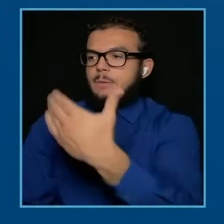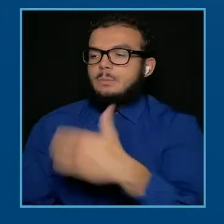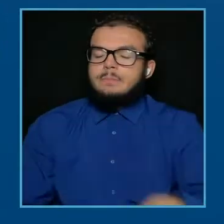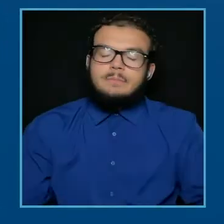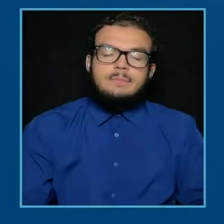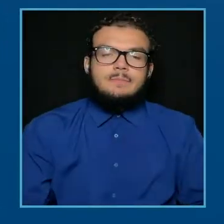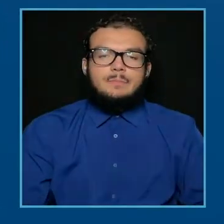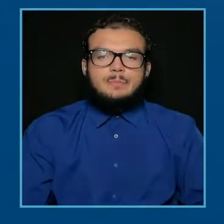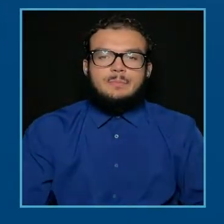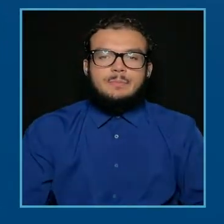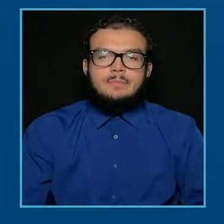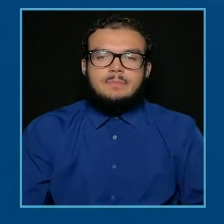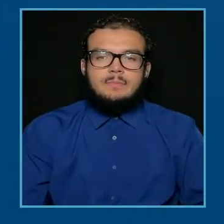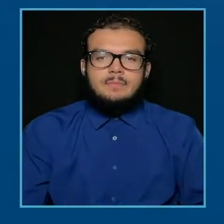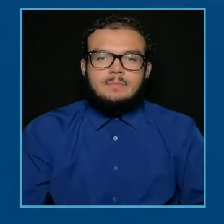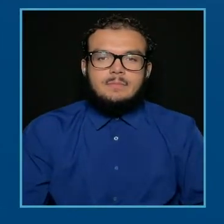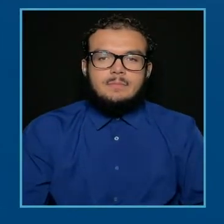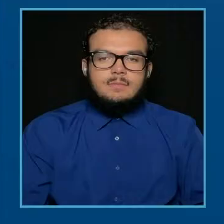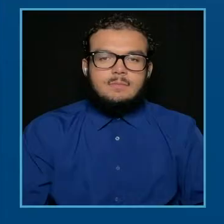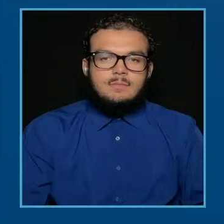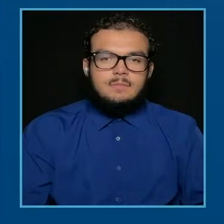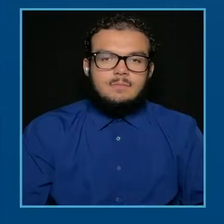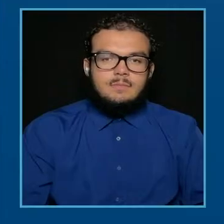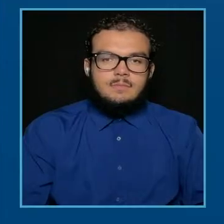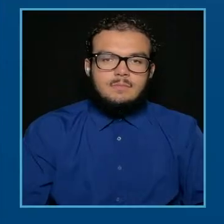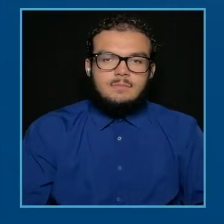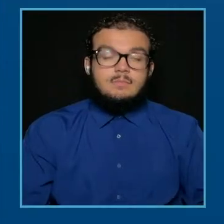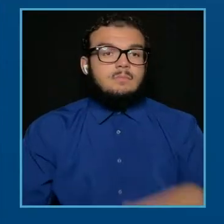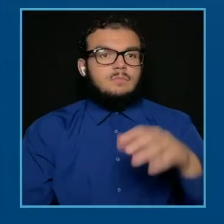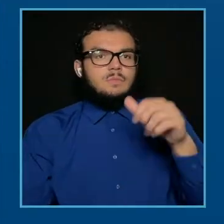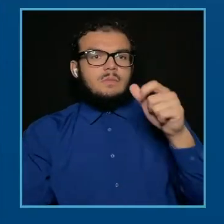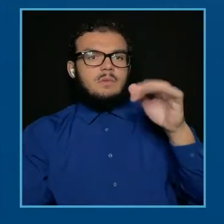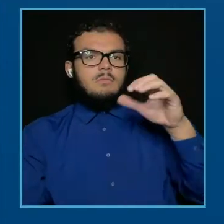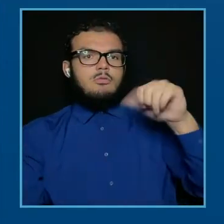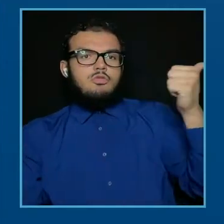Are there any other hands raised?